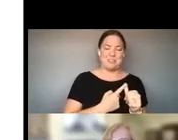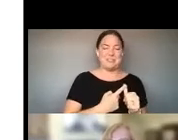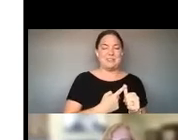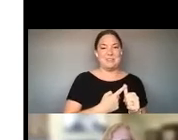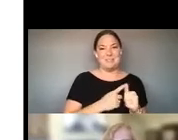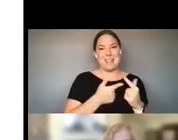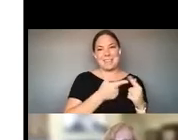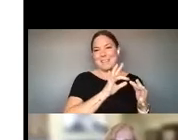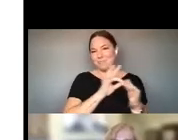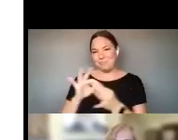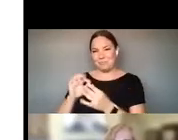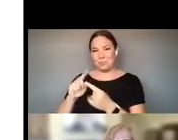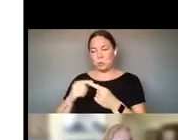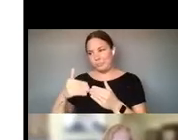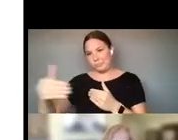be a good way to go about it.